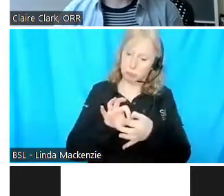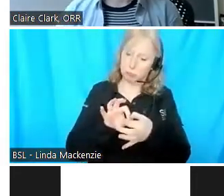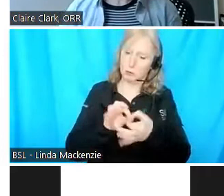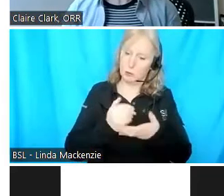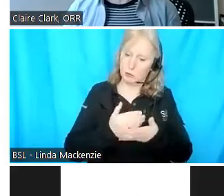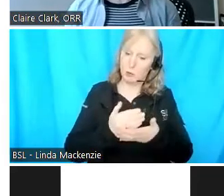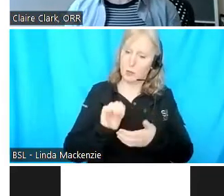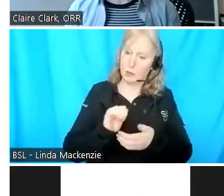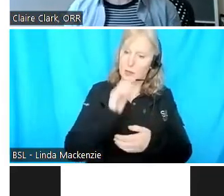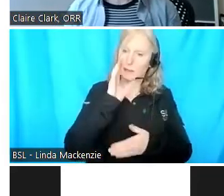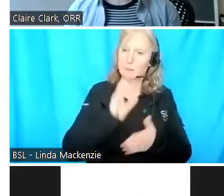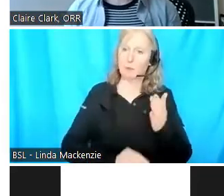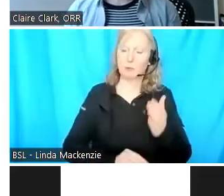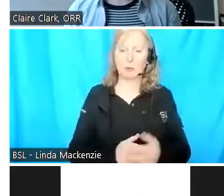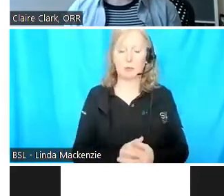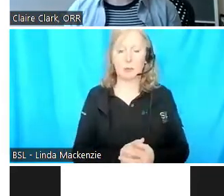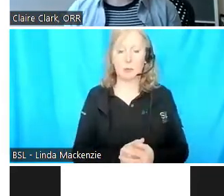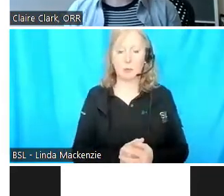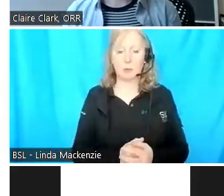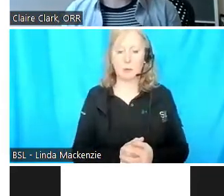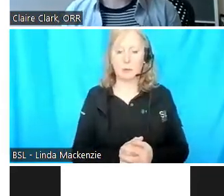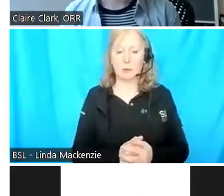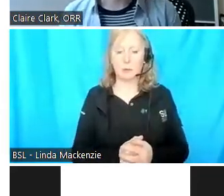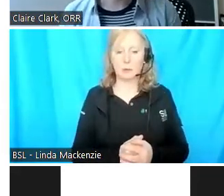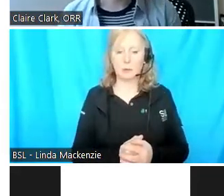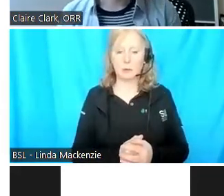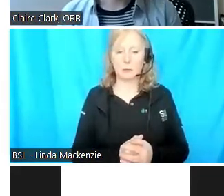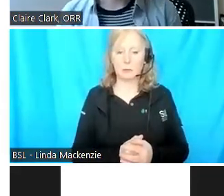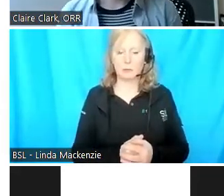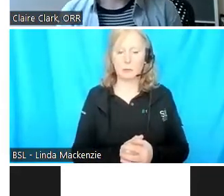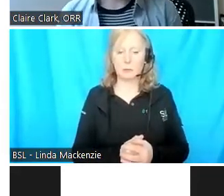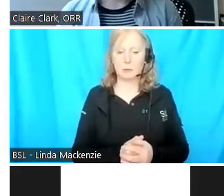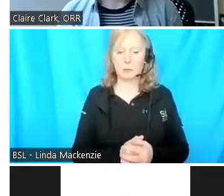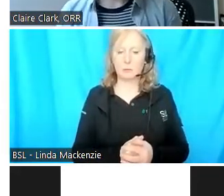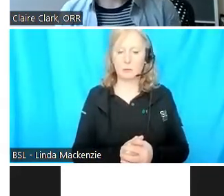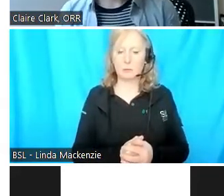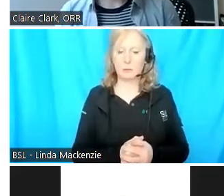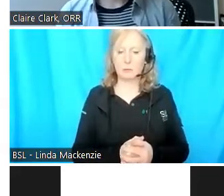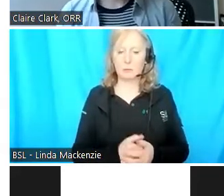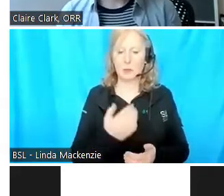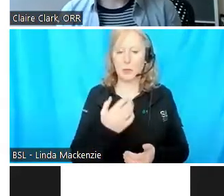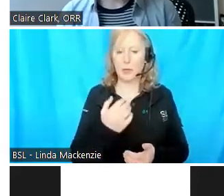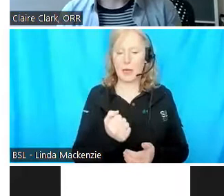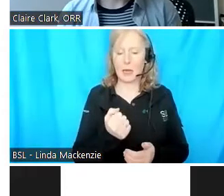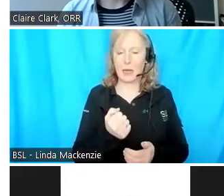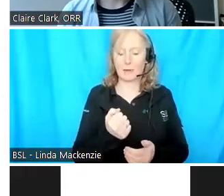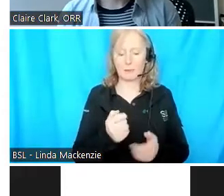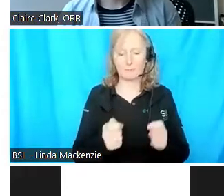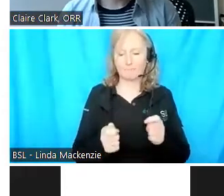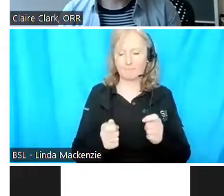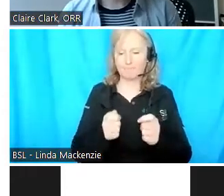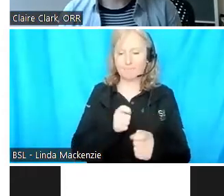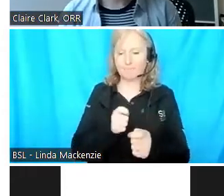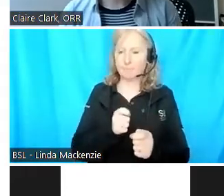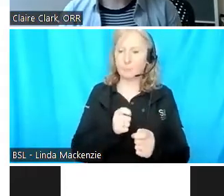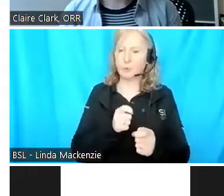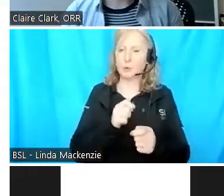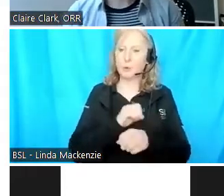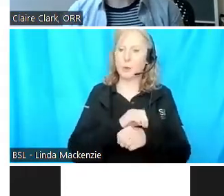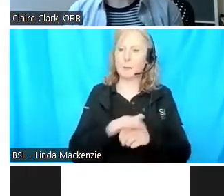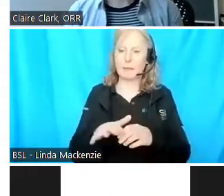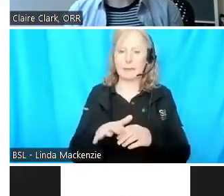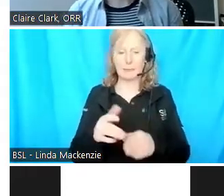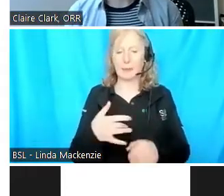experience. Examples where we got proposals to adapt to the pandemic environment which were not